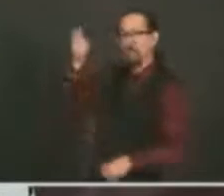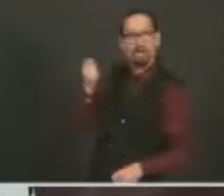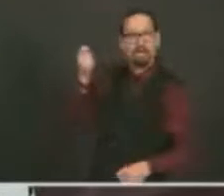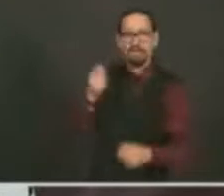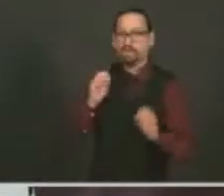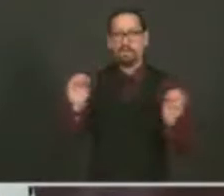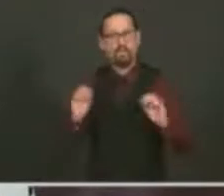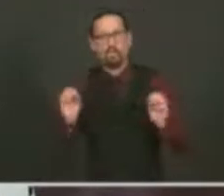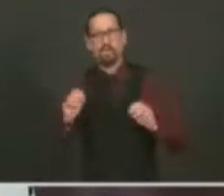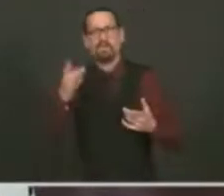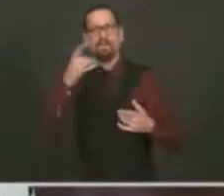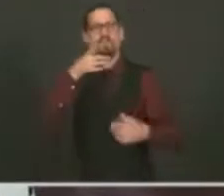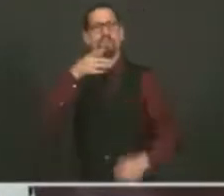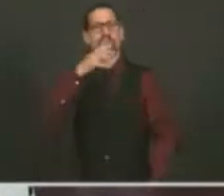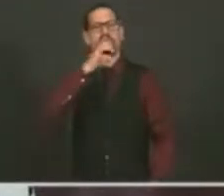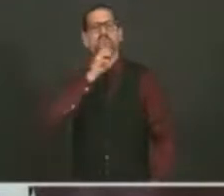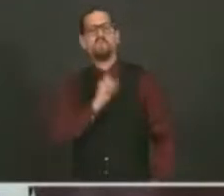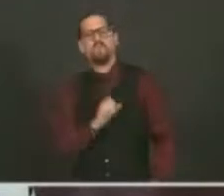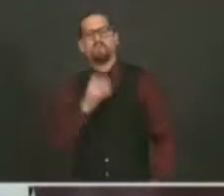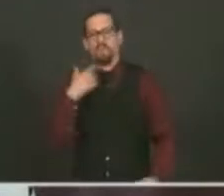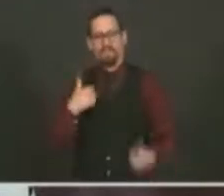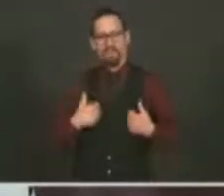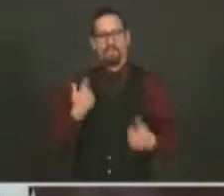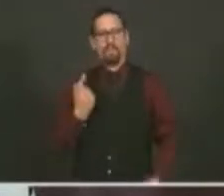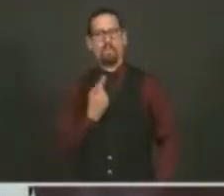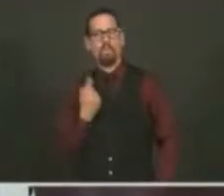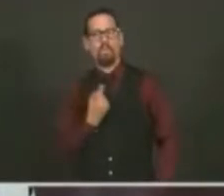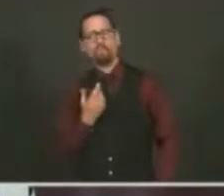and living by themselves, call us at